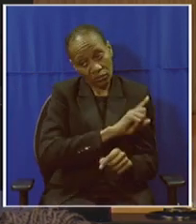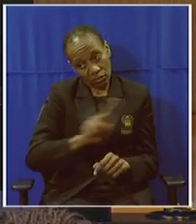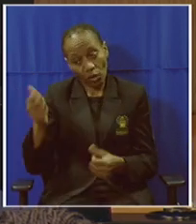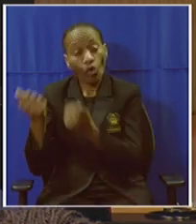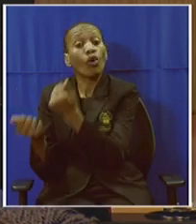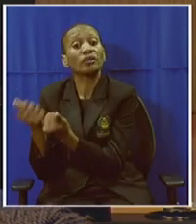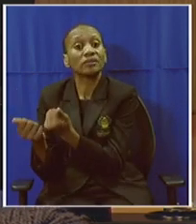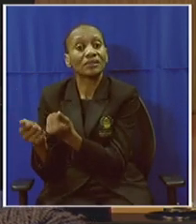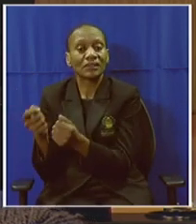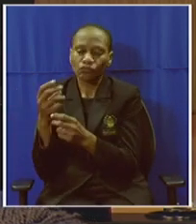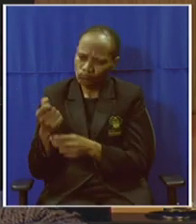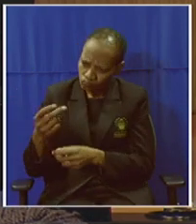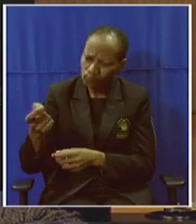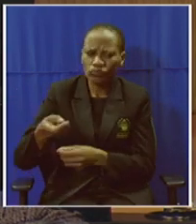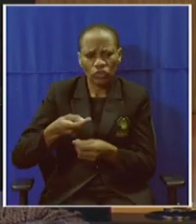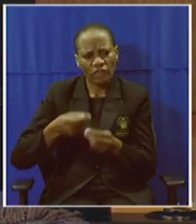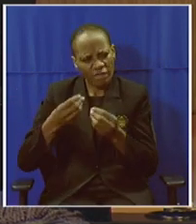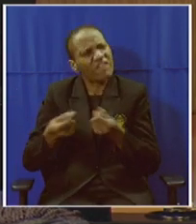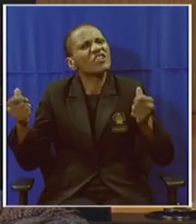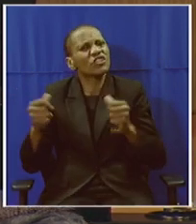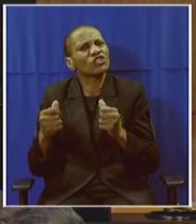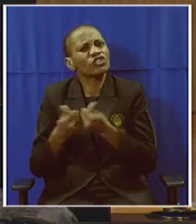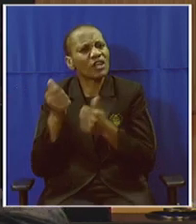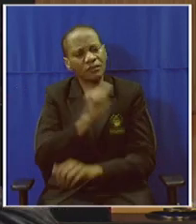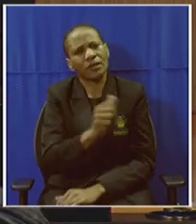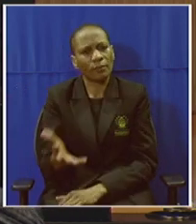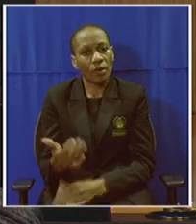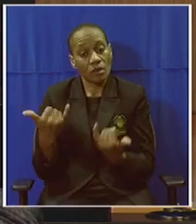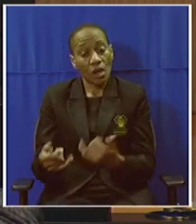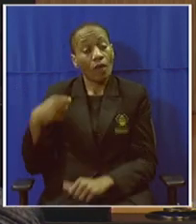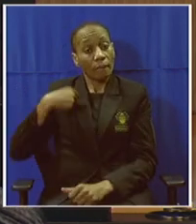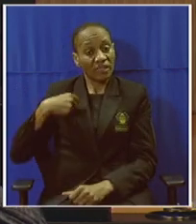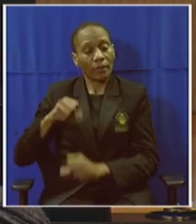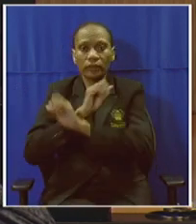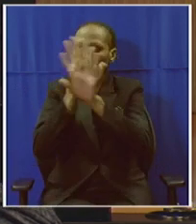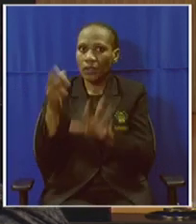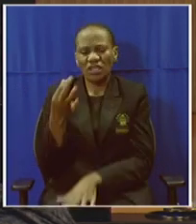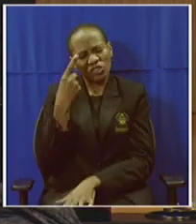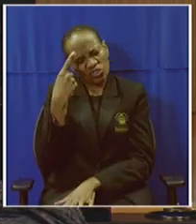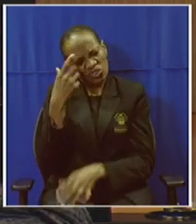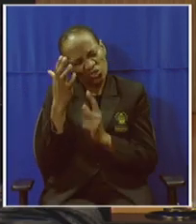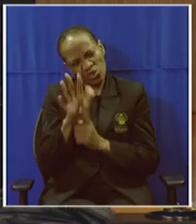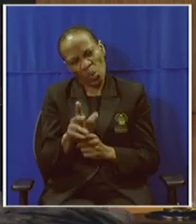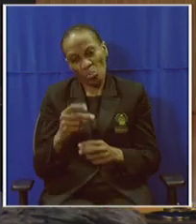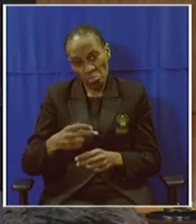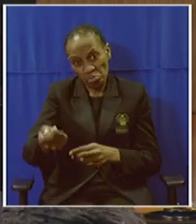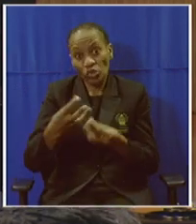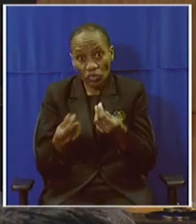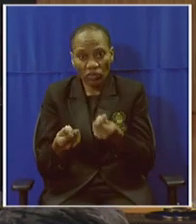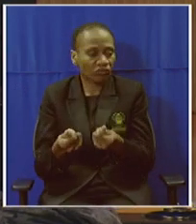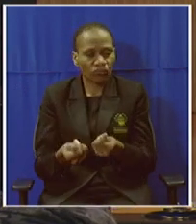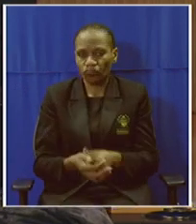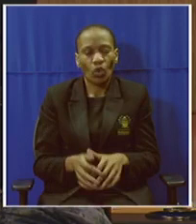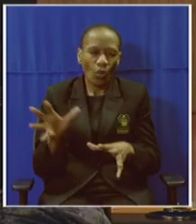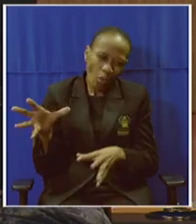courts to fast-track their cases, as the city has clearly shown no sense of agency. All the